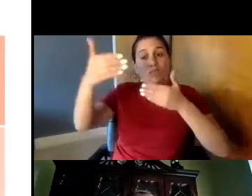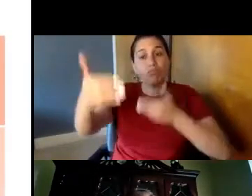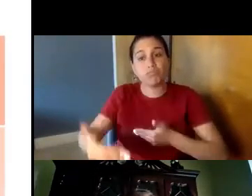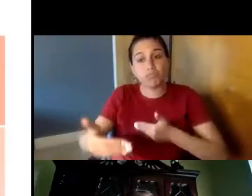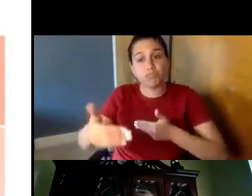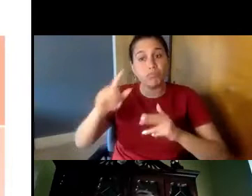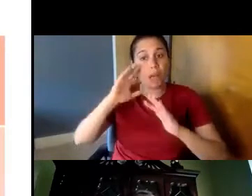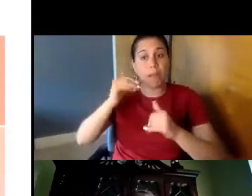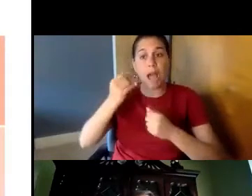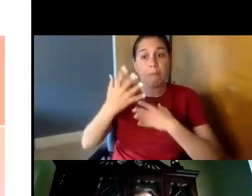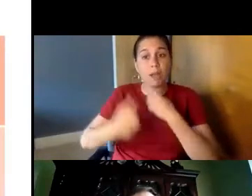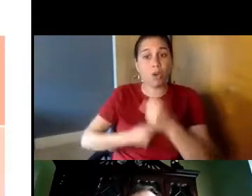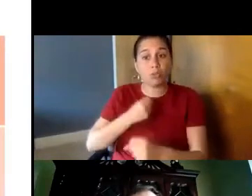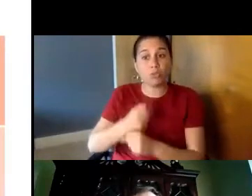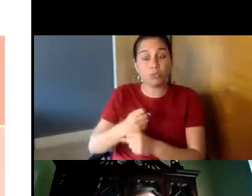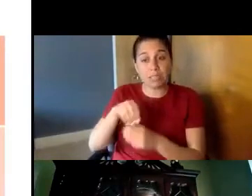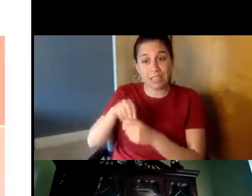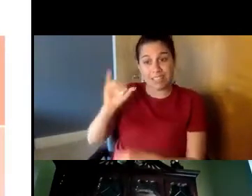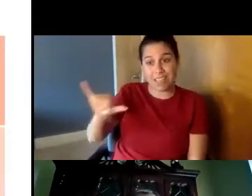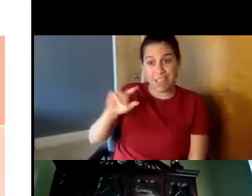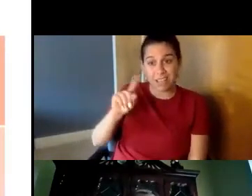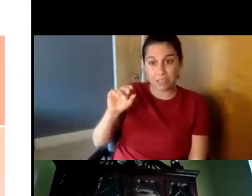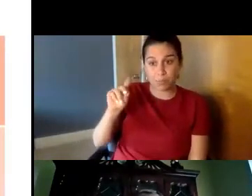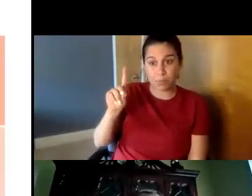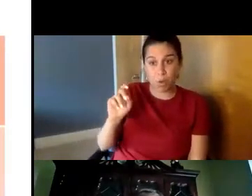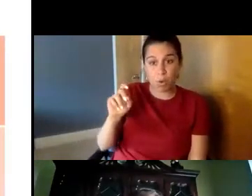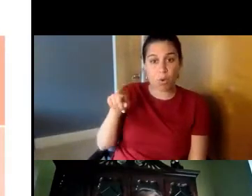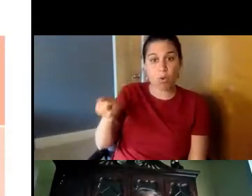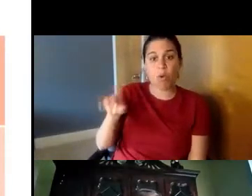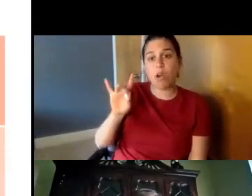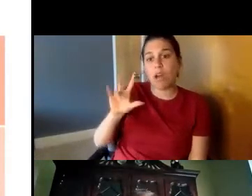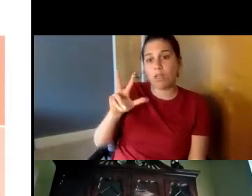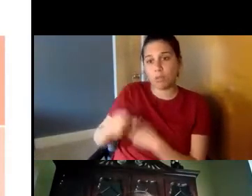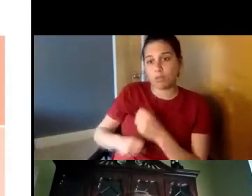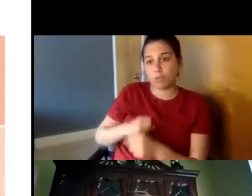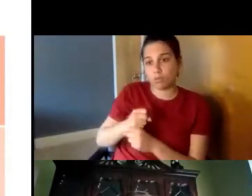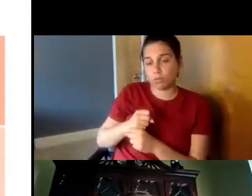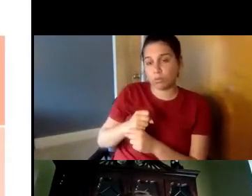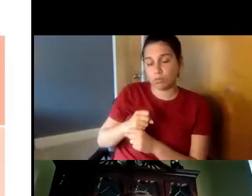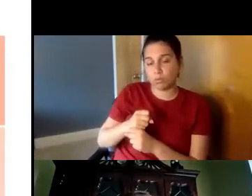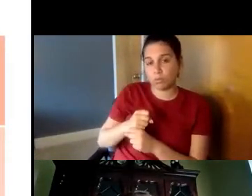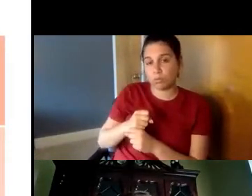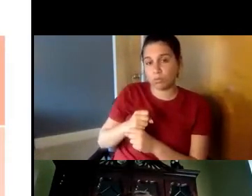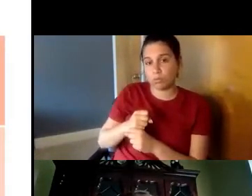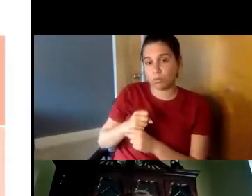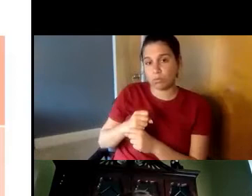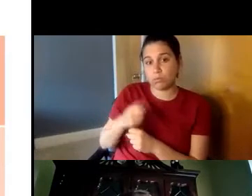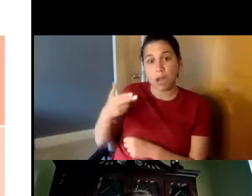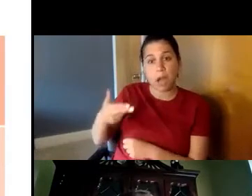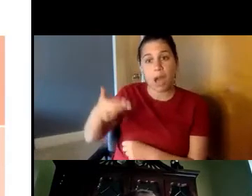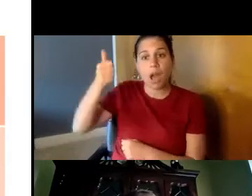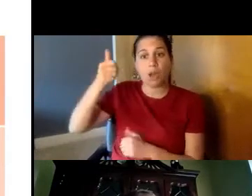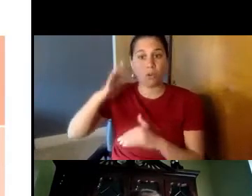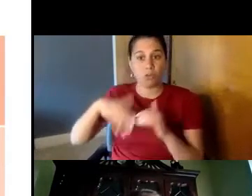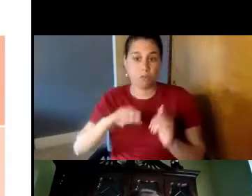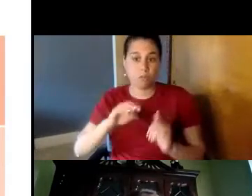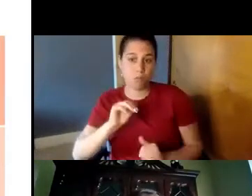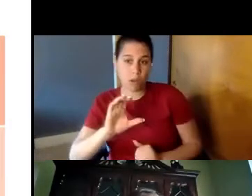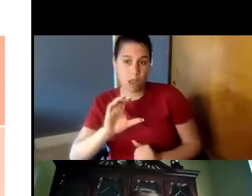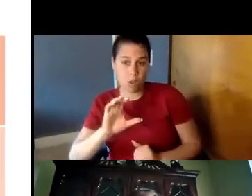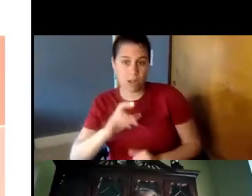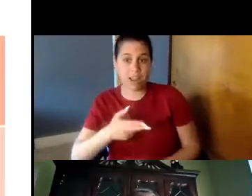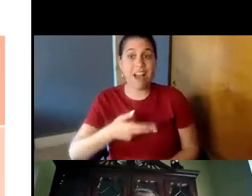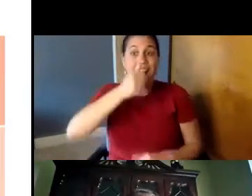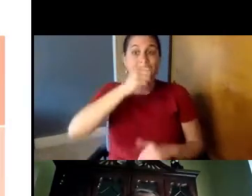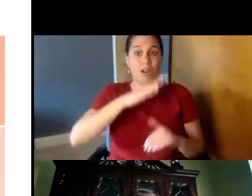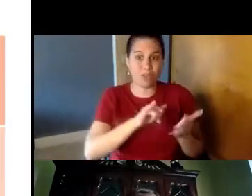of Pittsford in that zip code is 83 years, which is higher than the average life expectancy for Monroe County, higher than New York